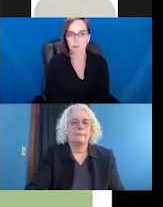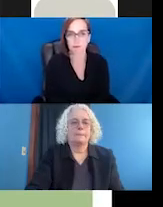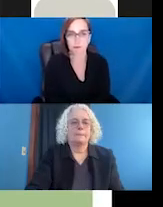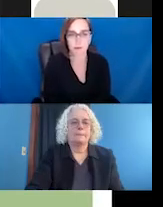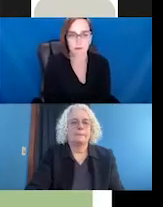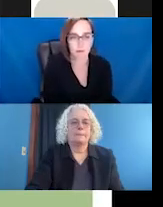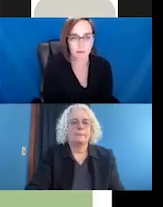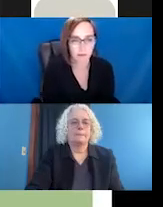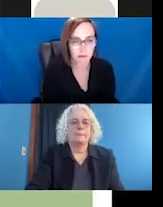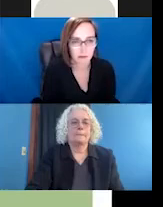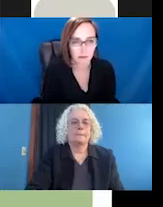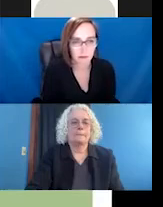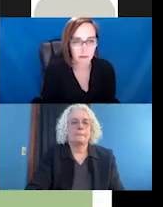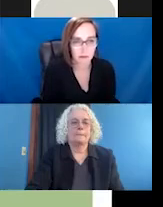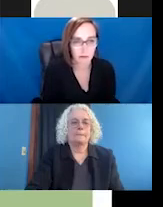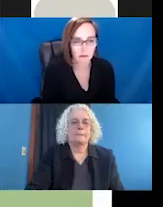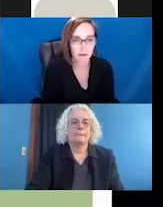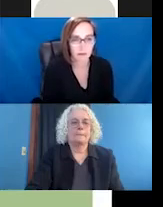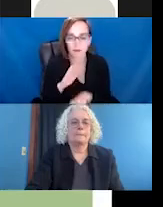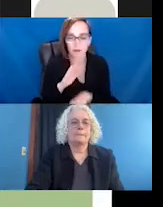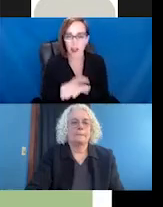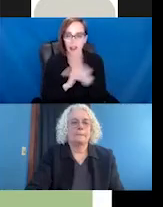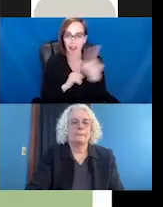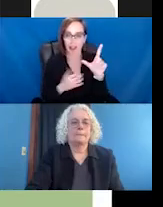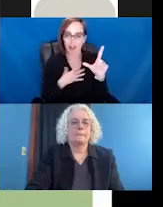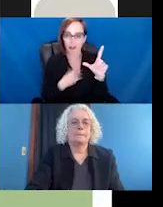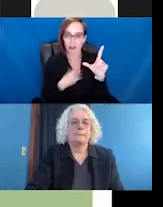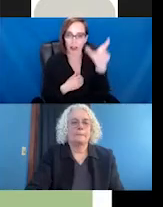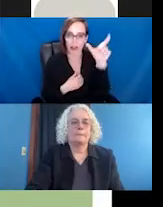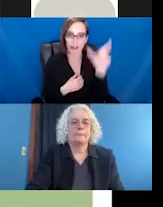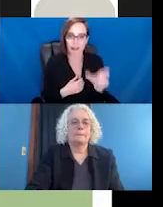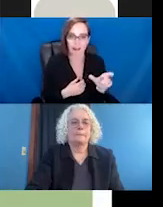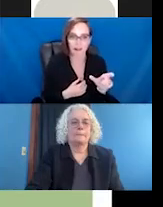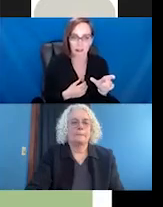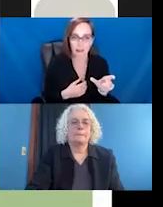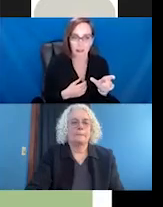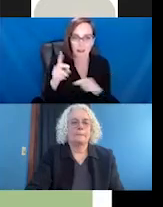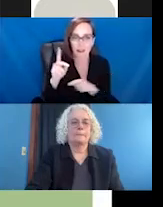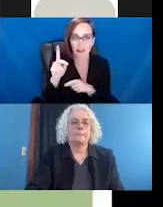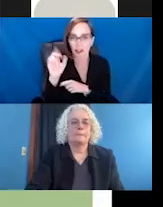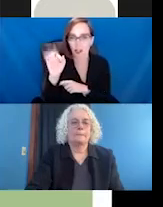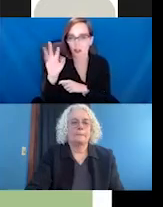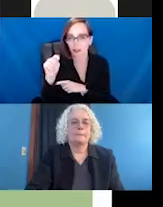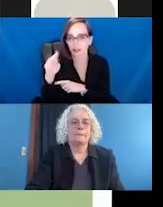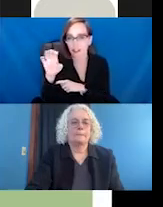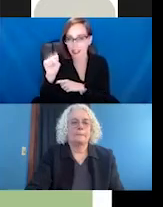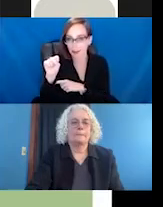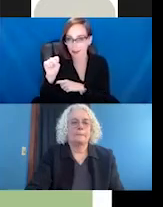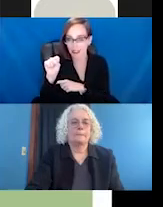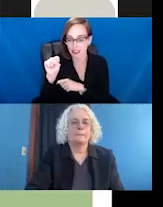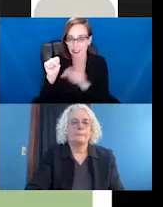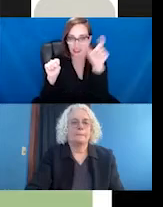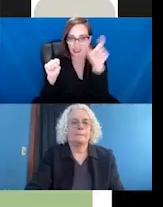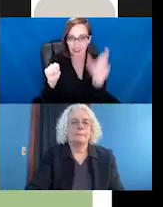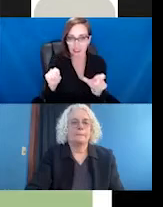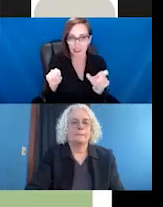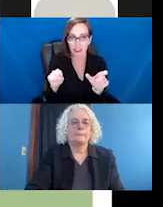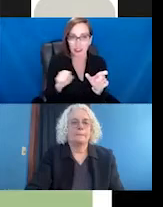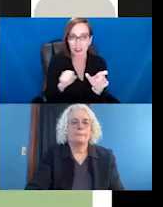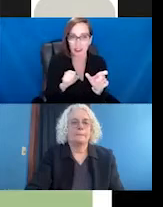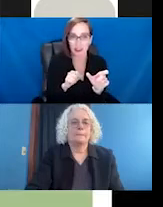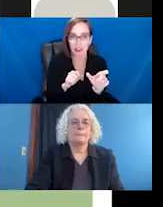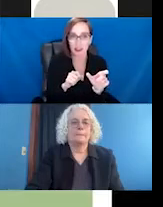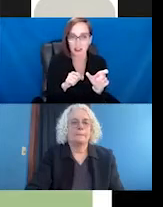what we've heard from folks, how that sort of, you know, crosses over in terms of what we're focusing on as